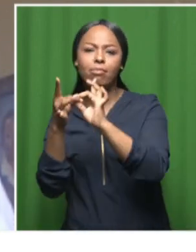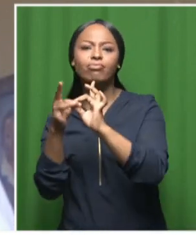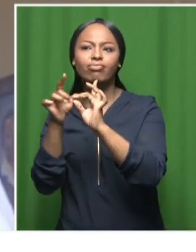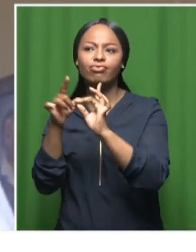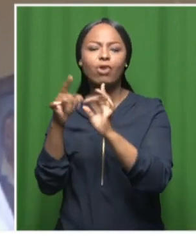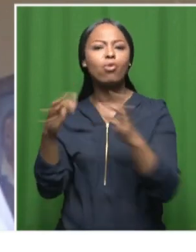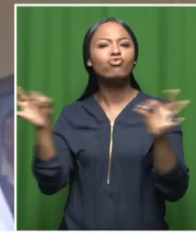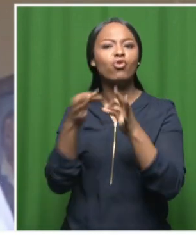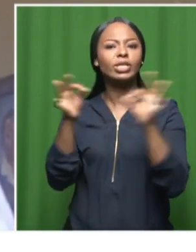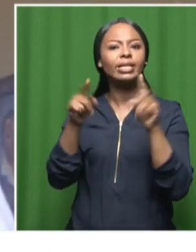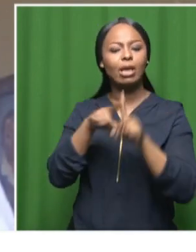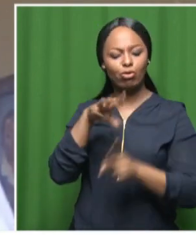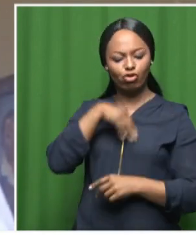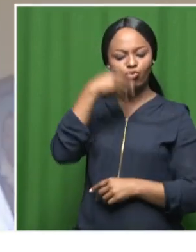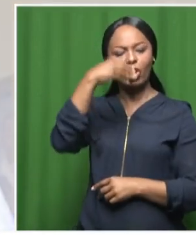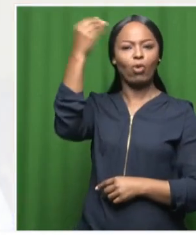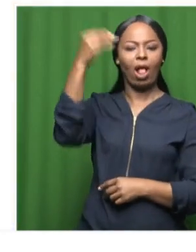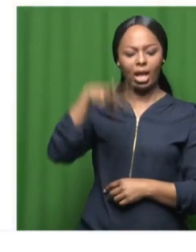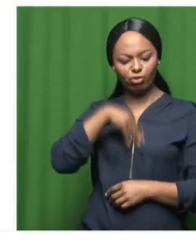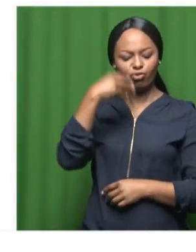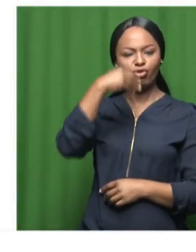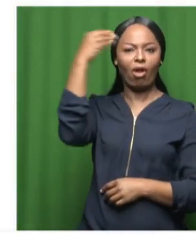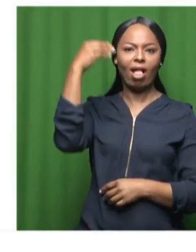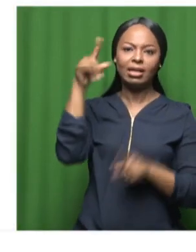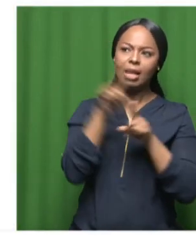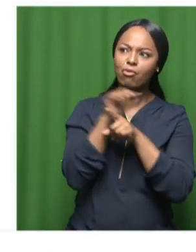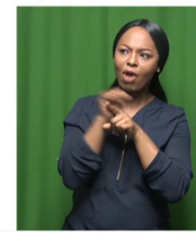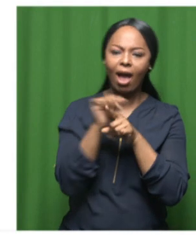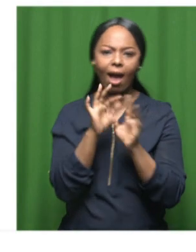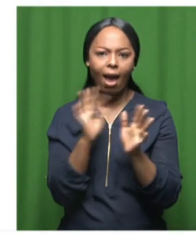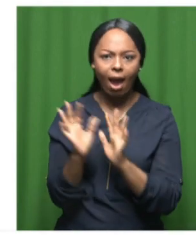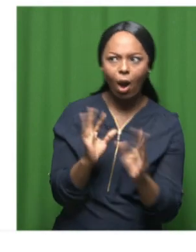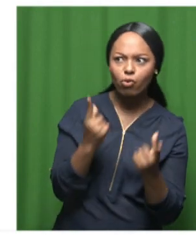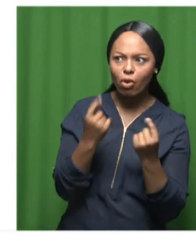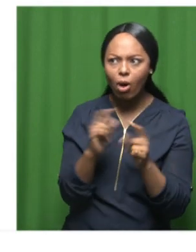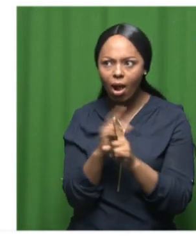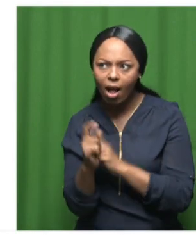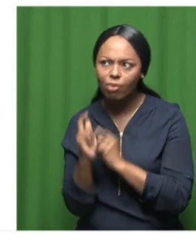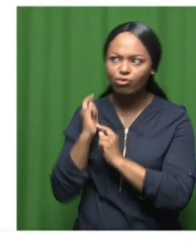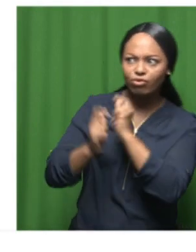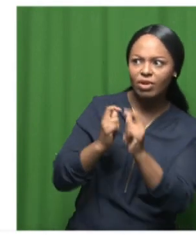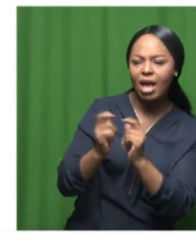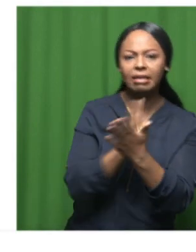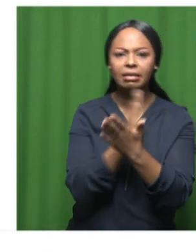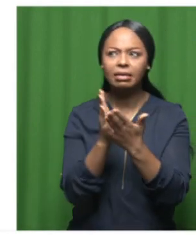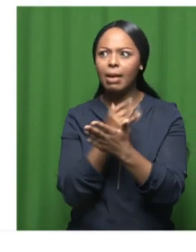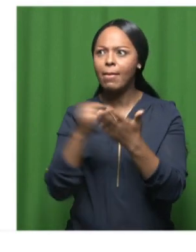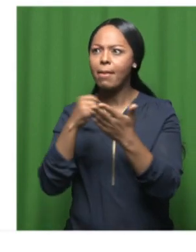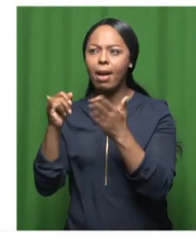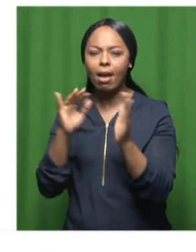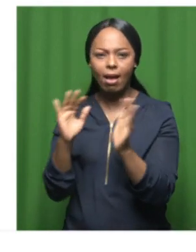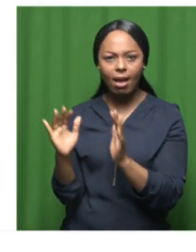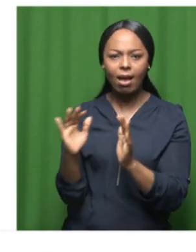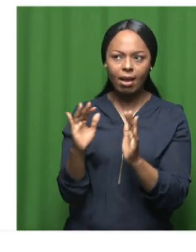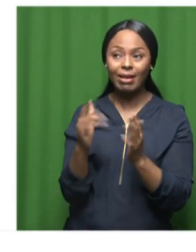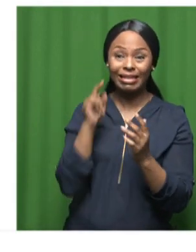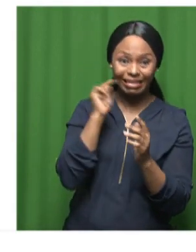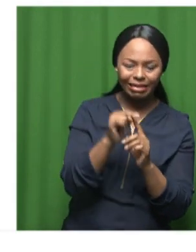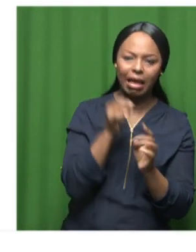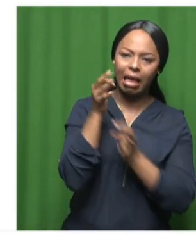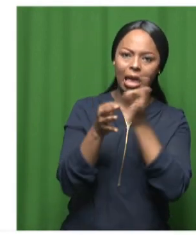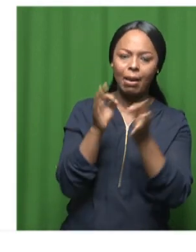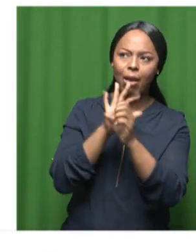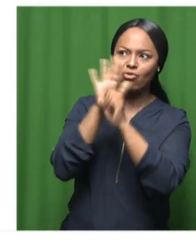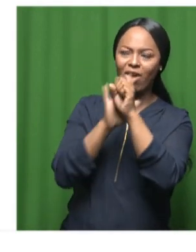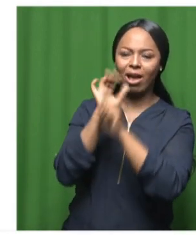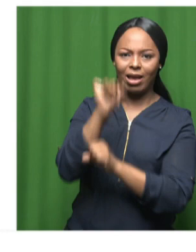spirituality, and how we the practices that are being erased. So for me, it's all of that. And of course, there's the